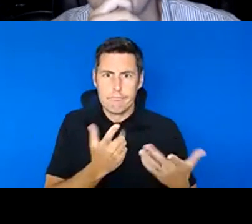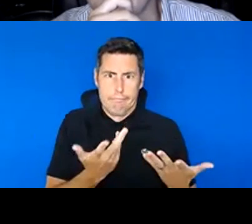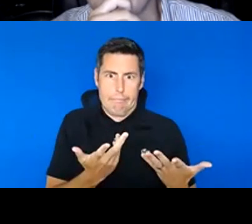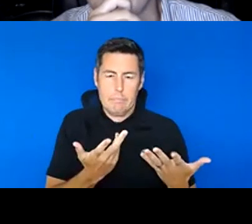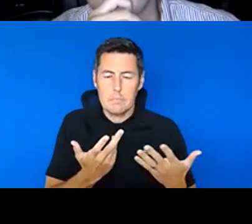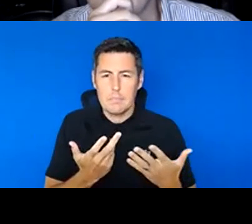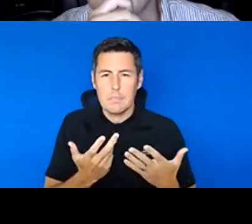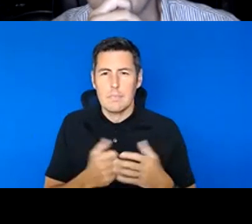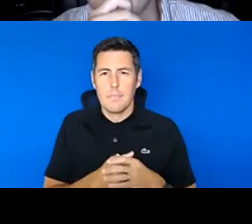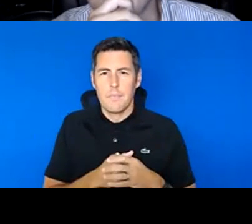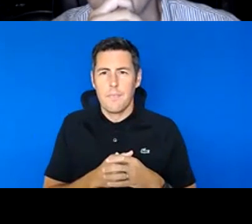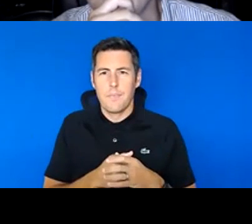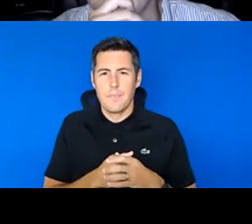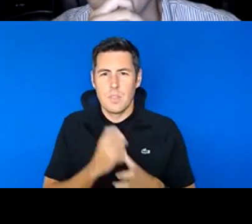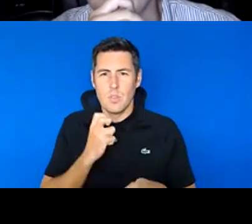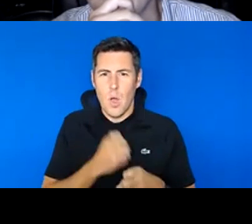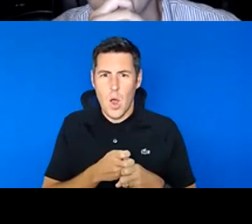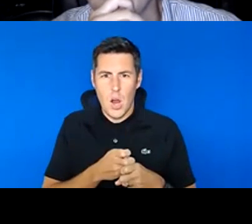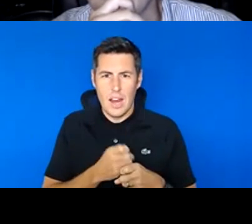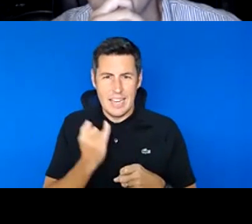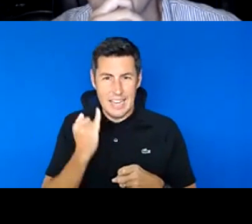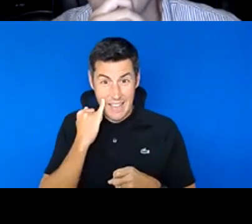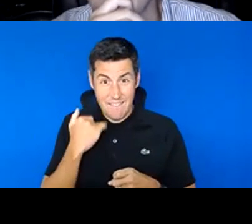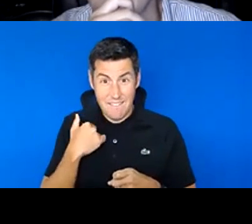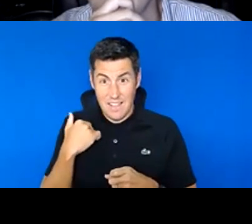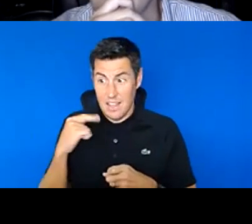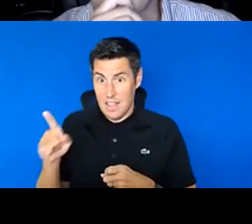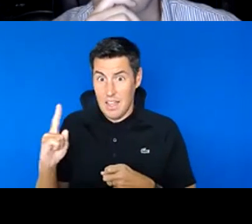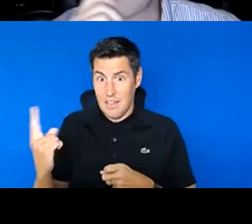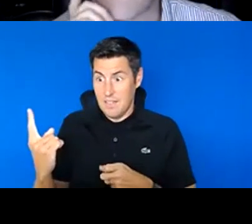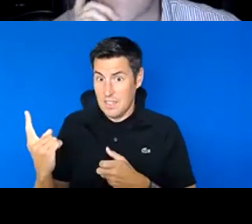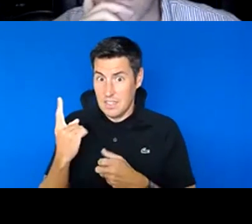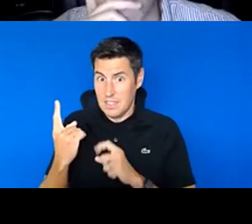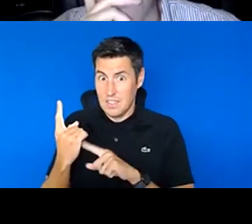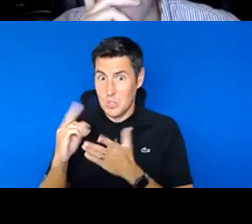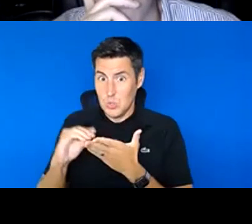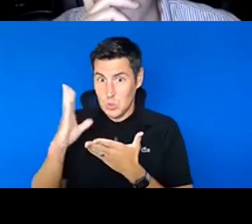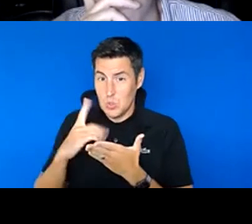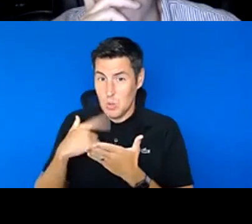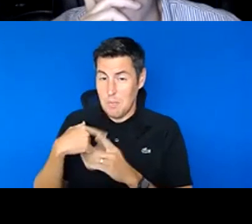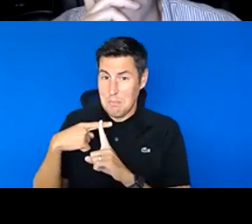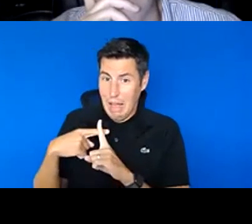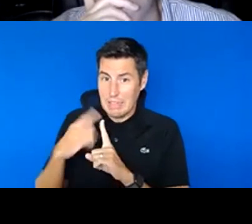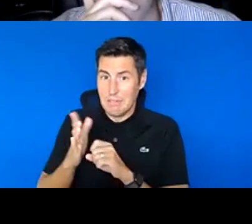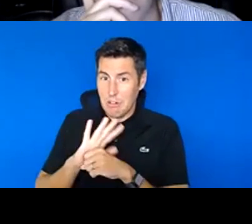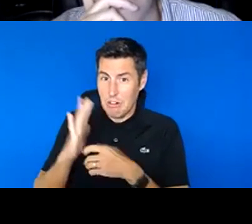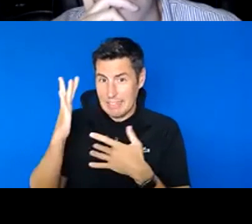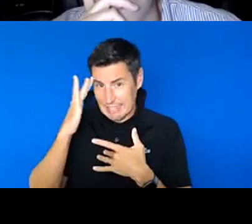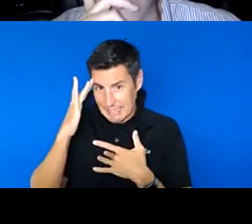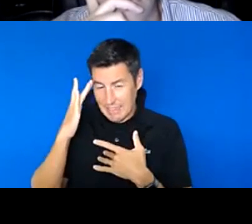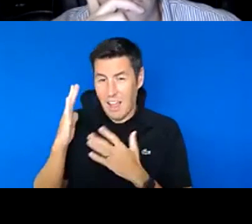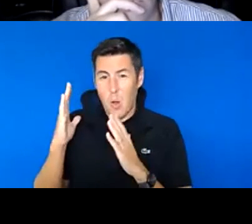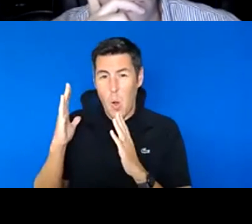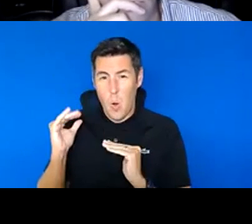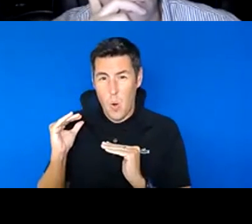that information across different bodies of people in different areas, but I would hope that tutorial does not get lost in